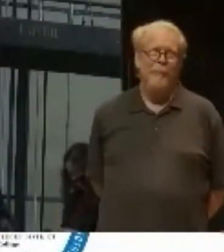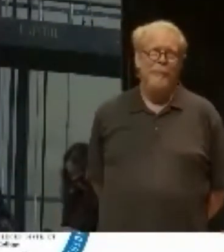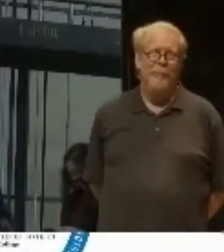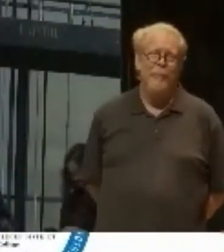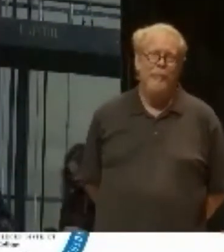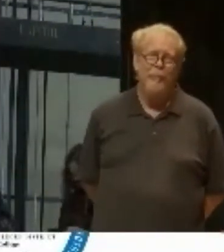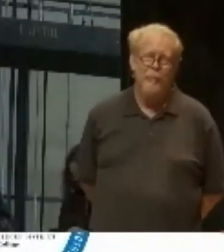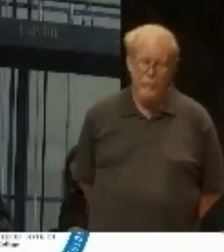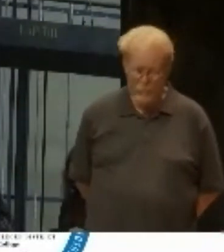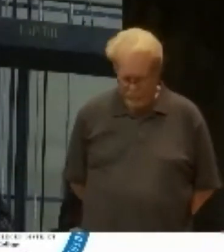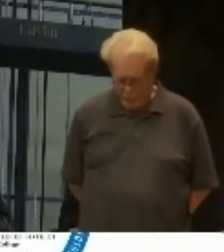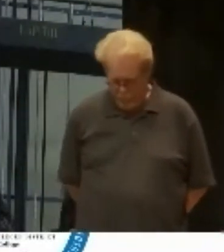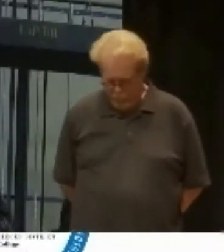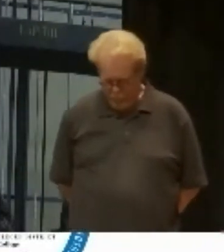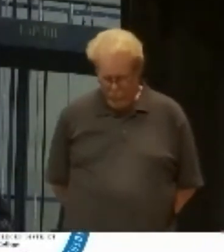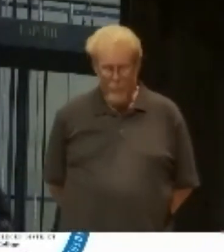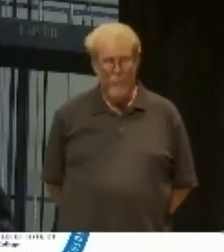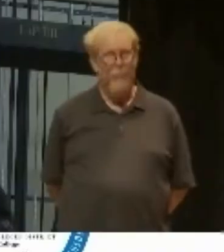video, por favor.